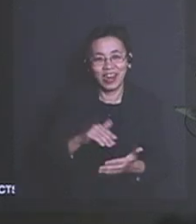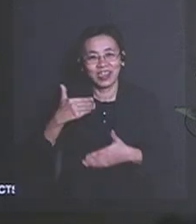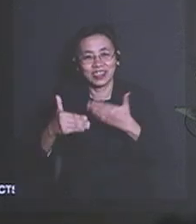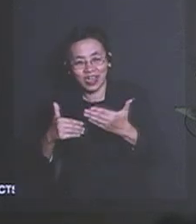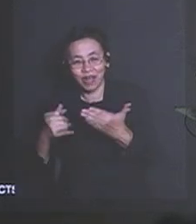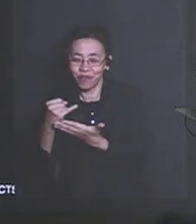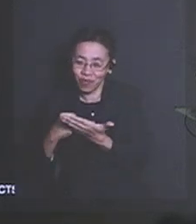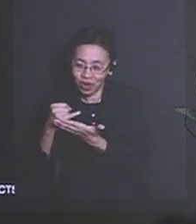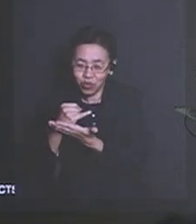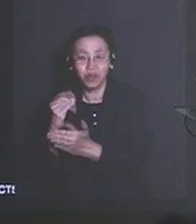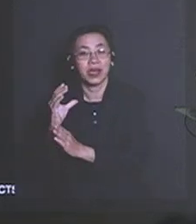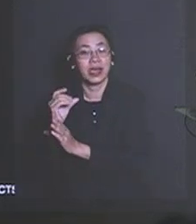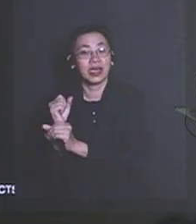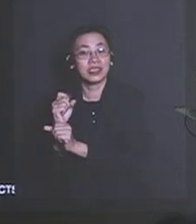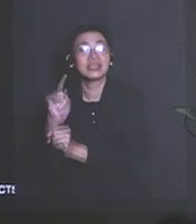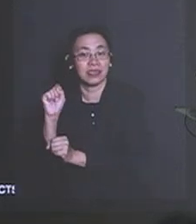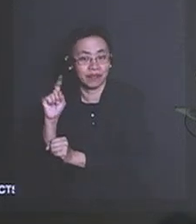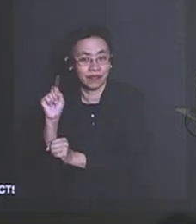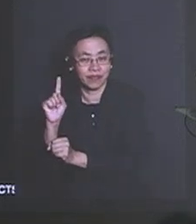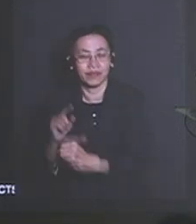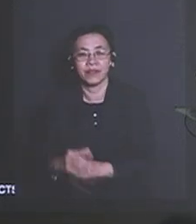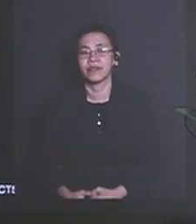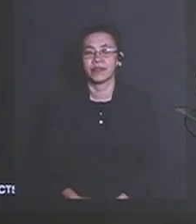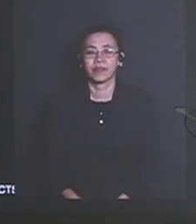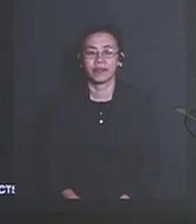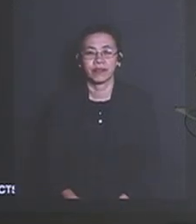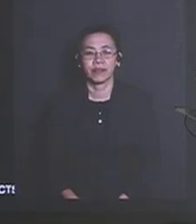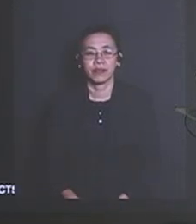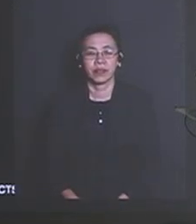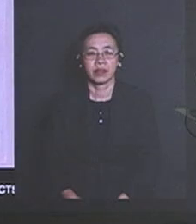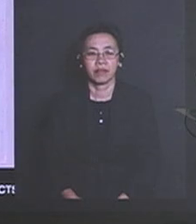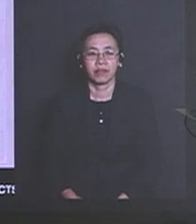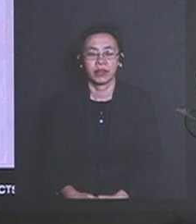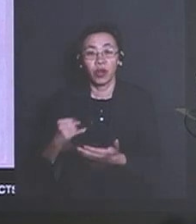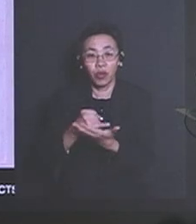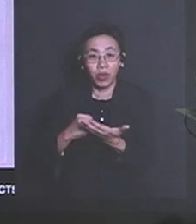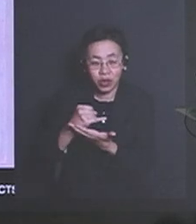which can transform the learning and activities in the school.